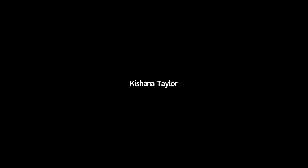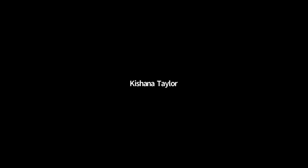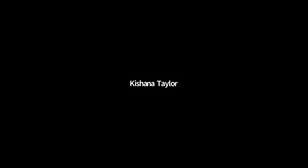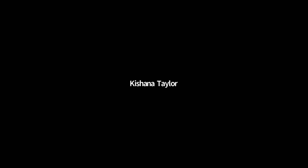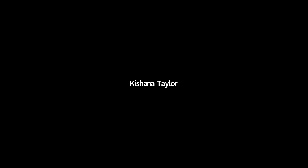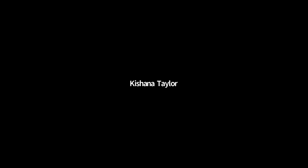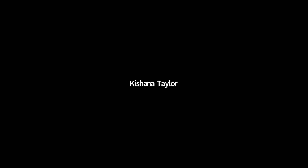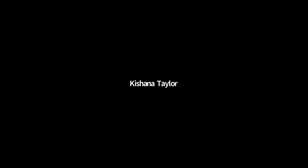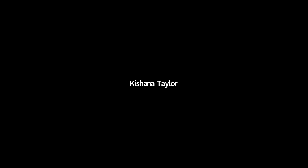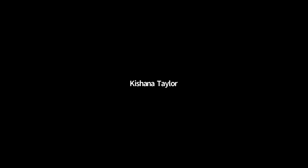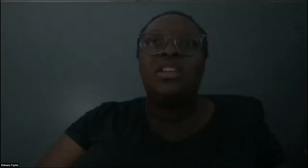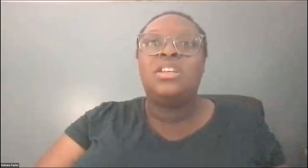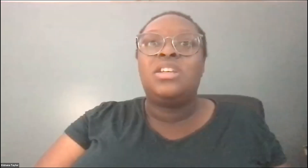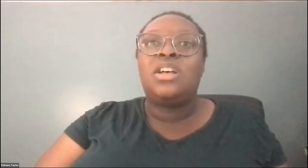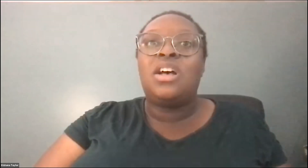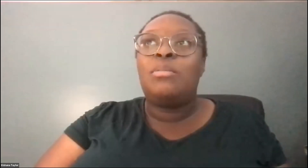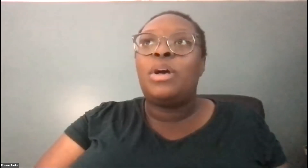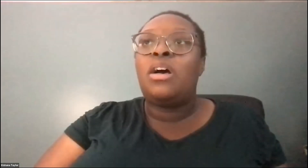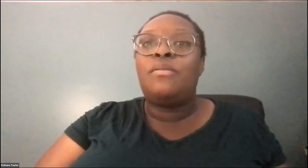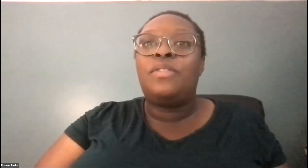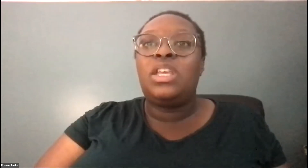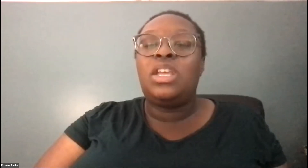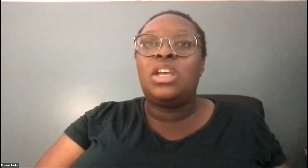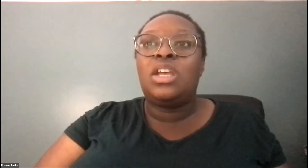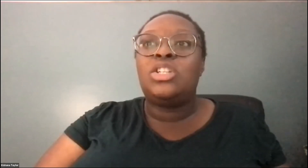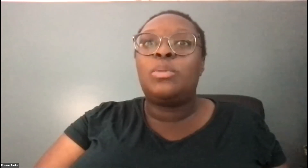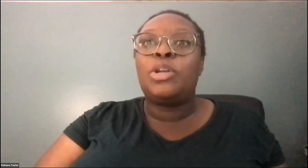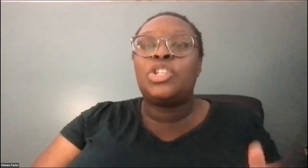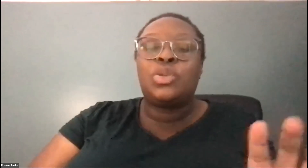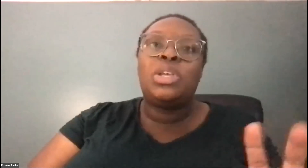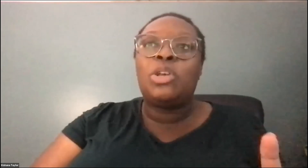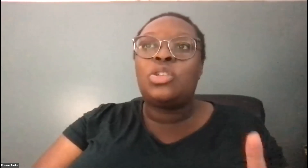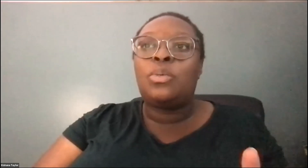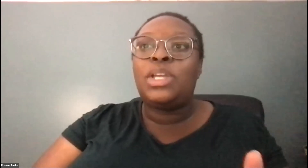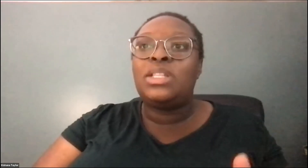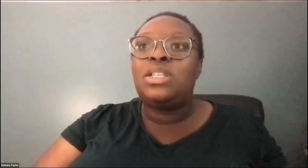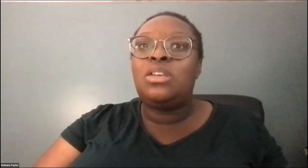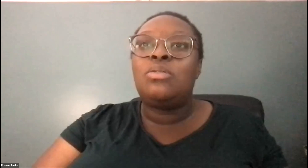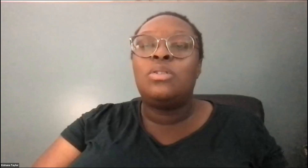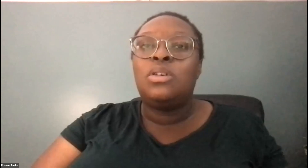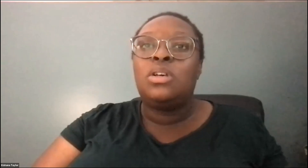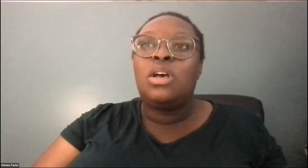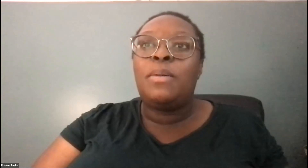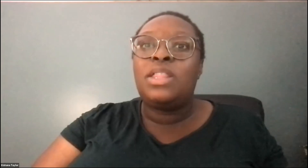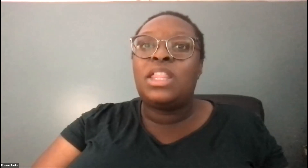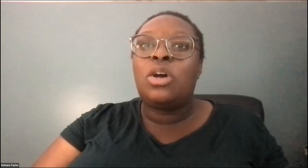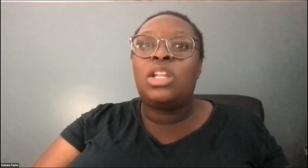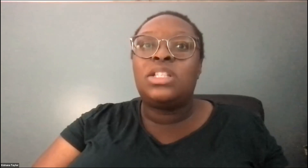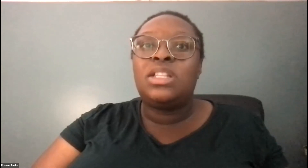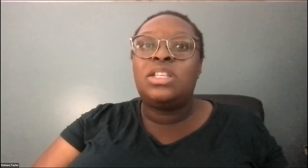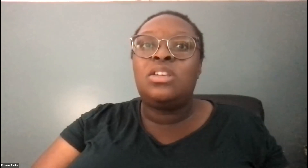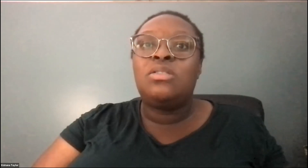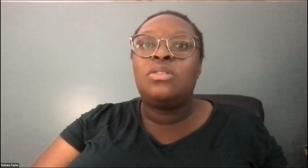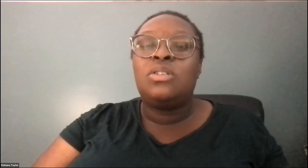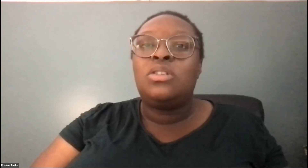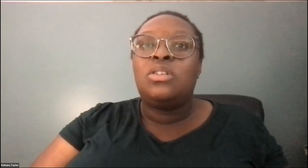Okay, can I get a test of the interpreter just so we can make sure that we can see you and that the audience